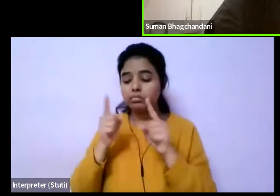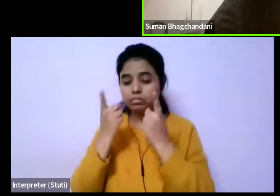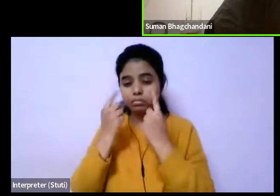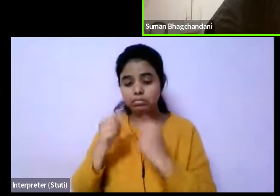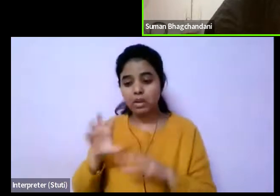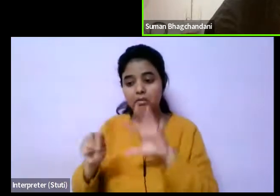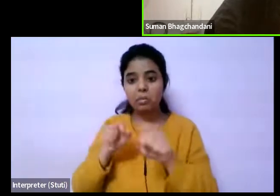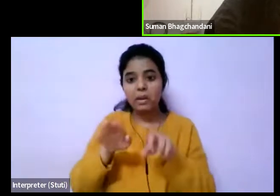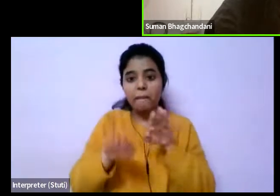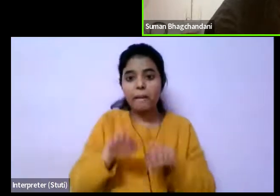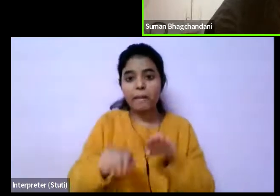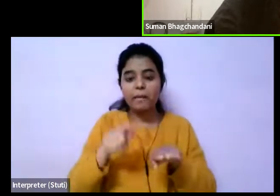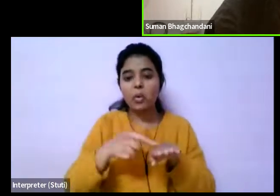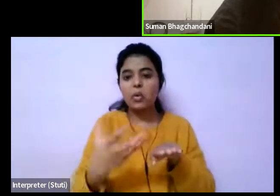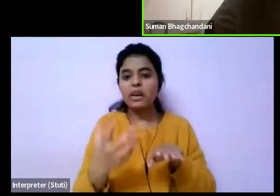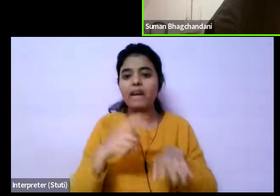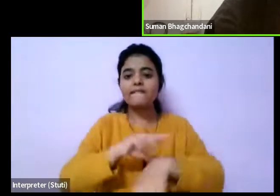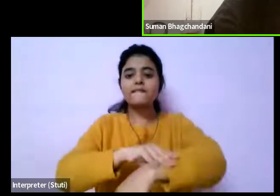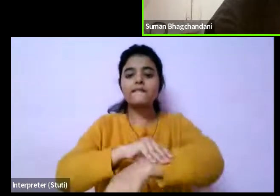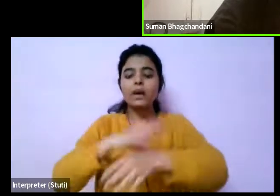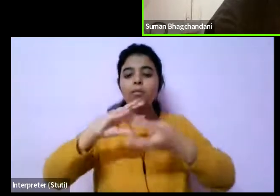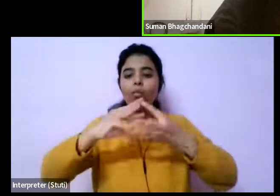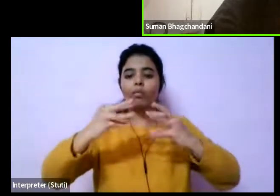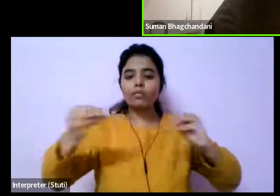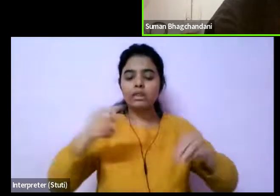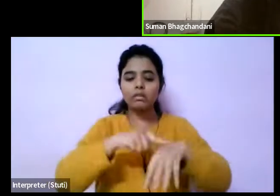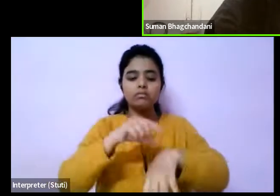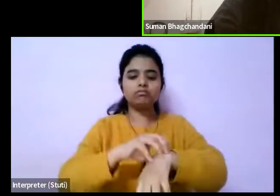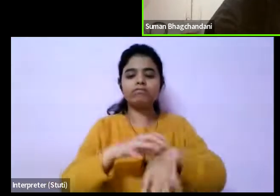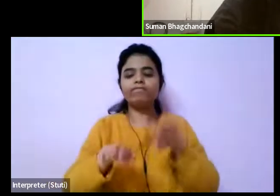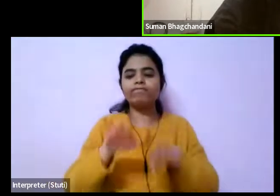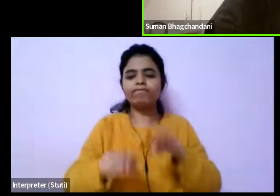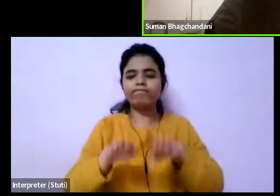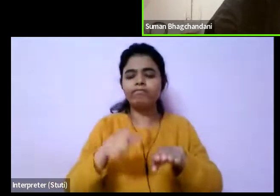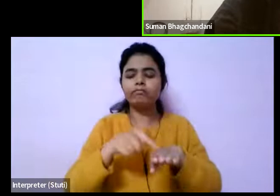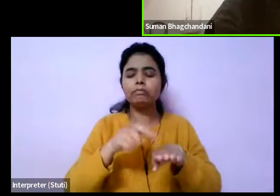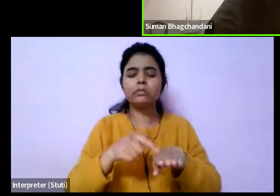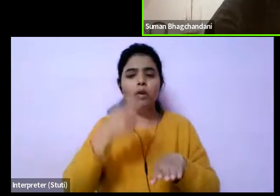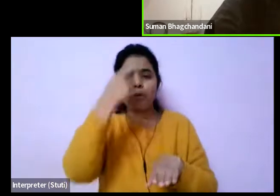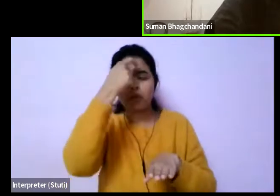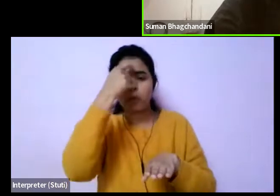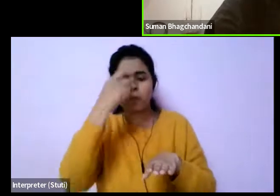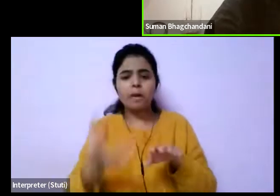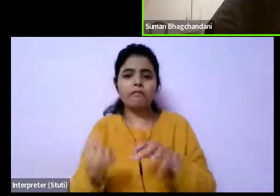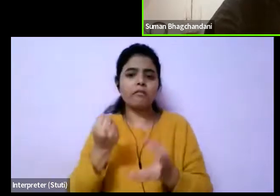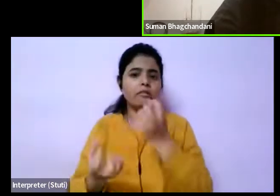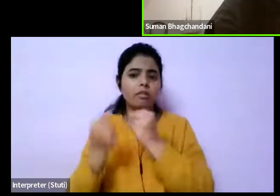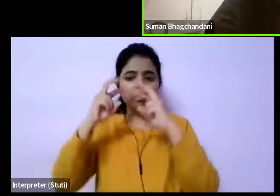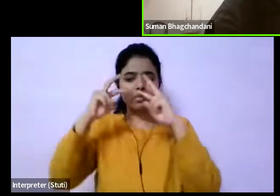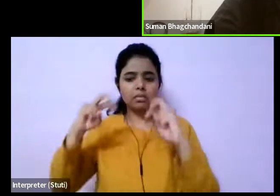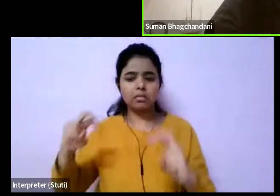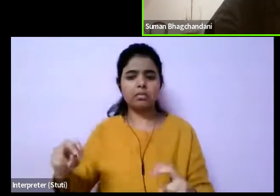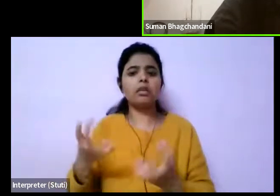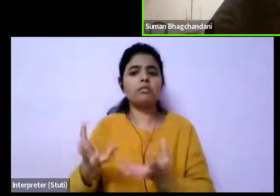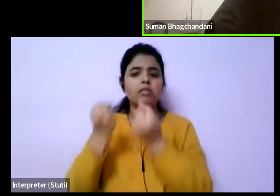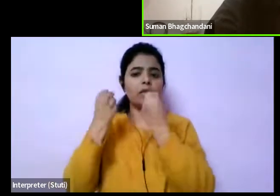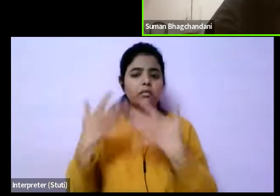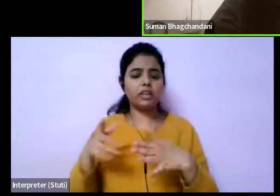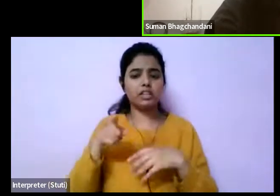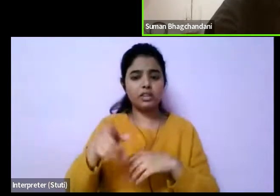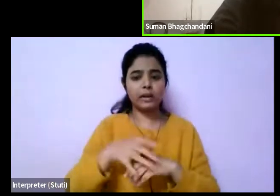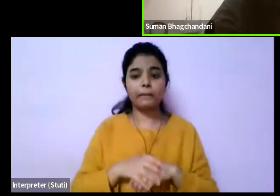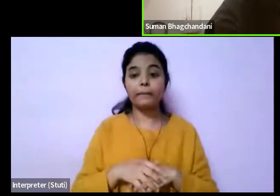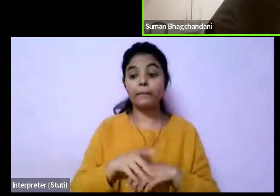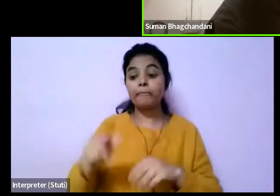feet and musculoskeletal tensions in the legs of Kathak dancers. The studies are a significant reading of the often